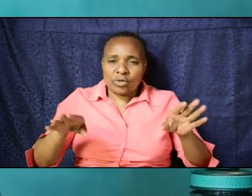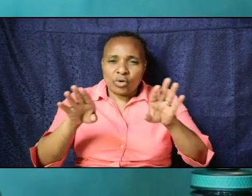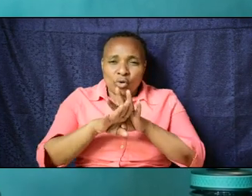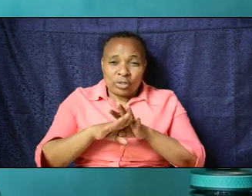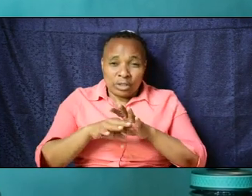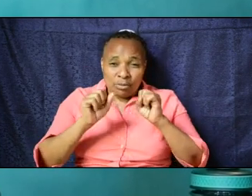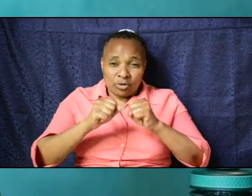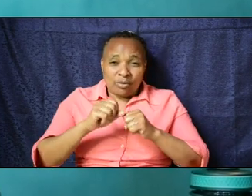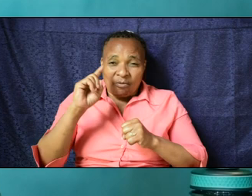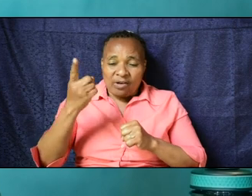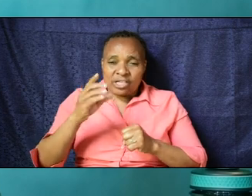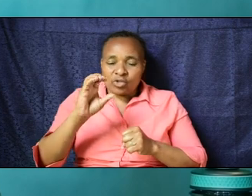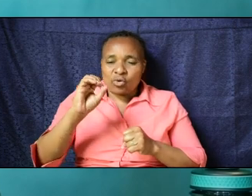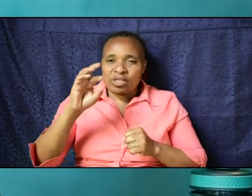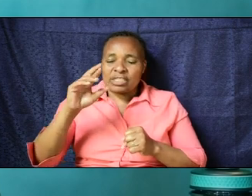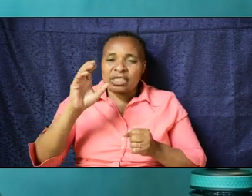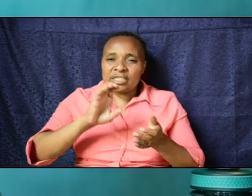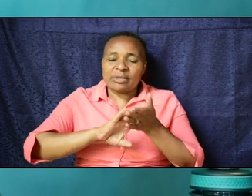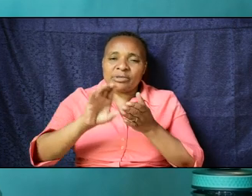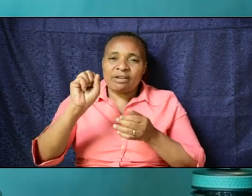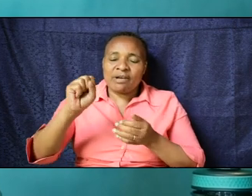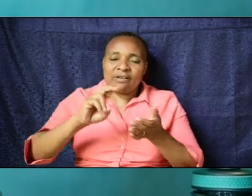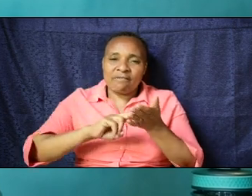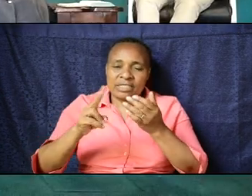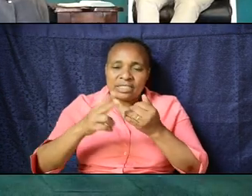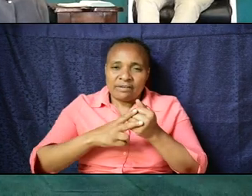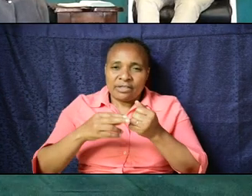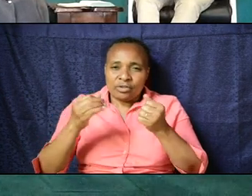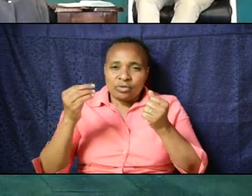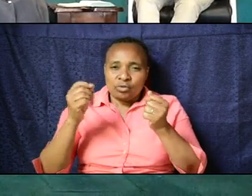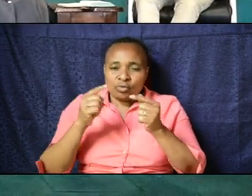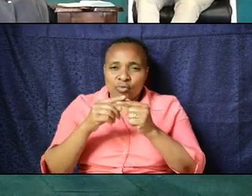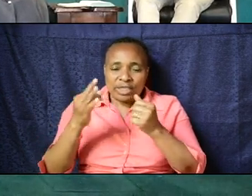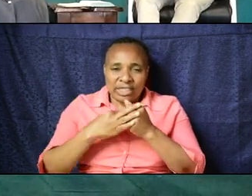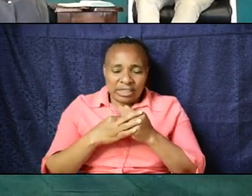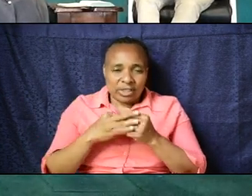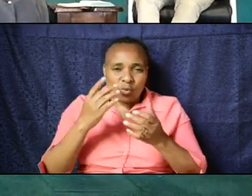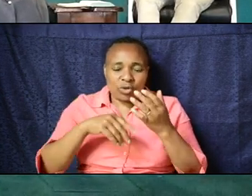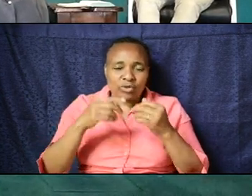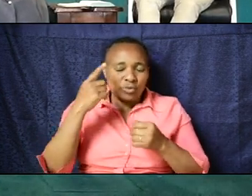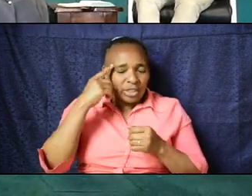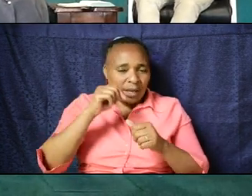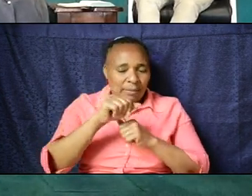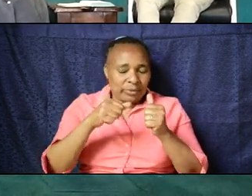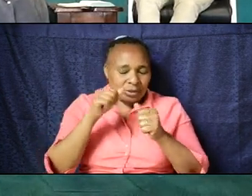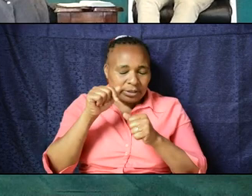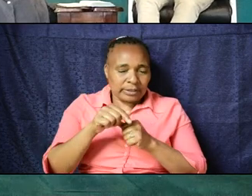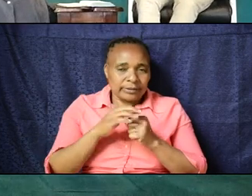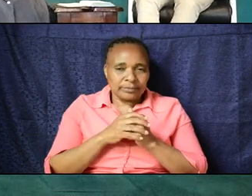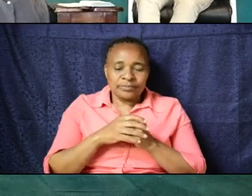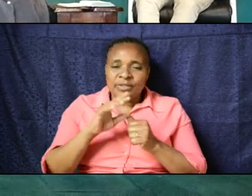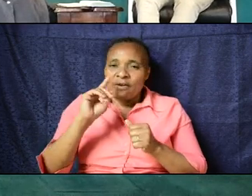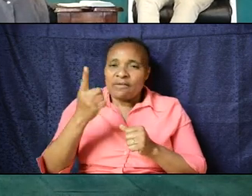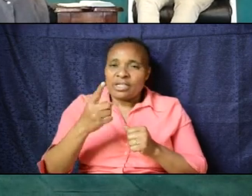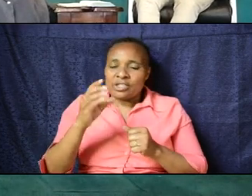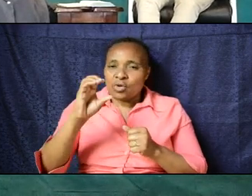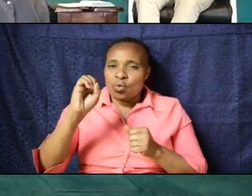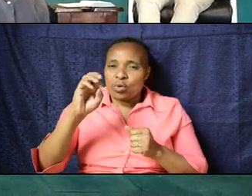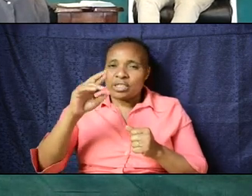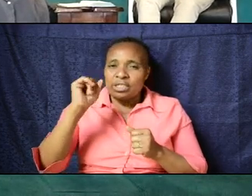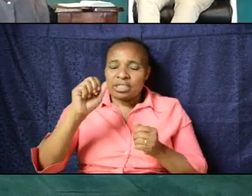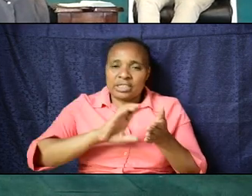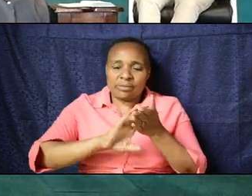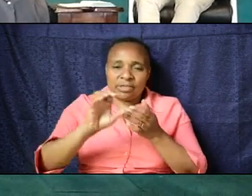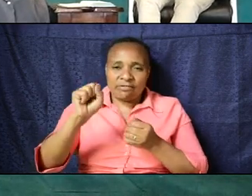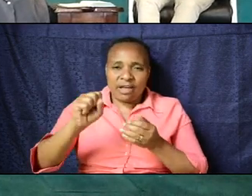1 Corinthians 5:7-8, and give us what you think about it. Okay. 1 Corinthians